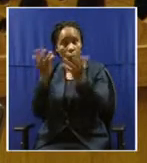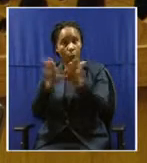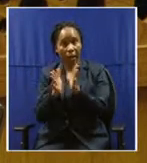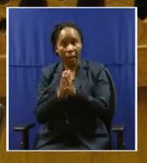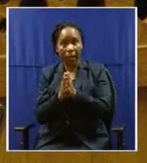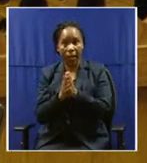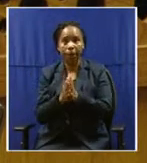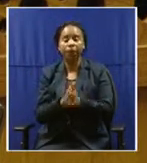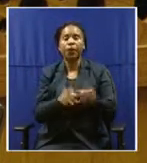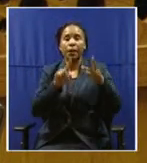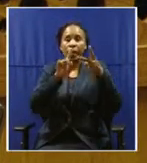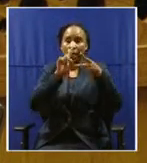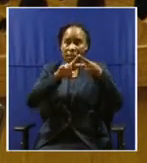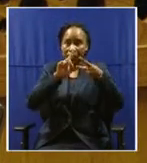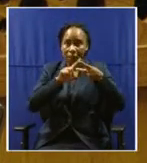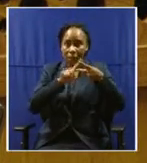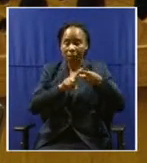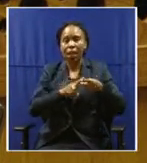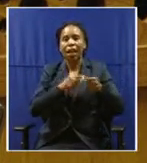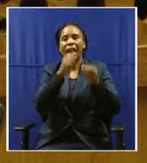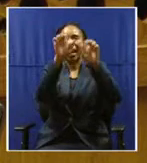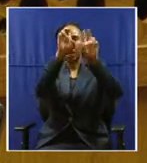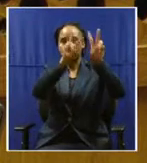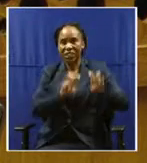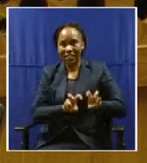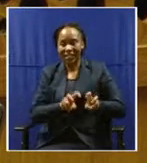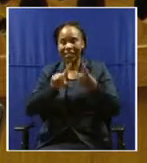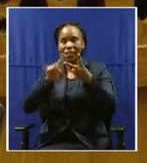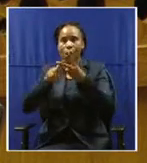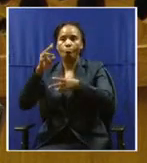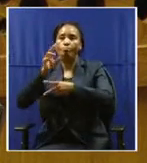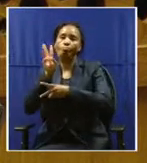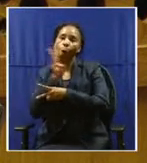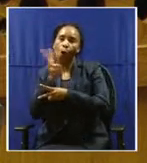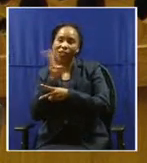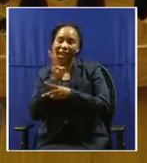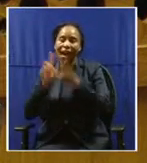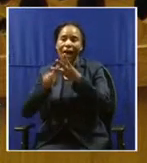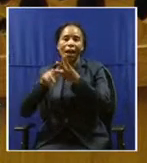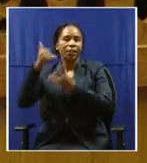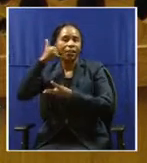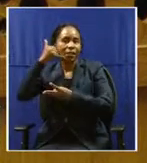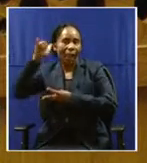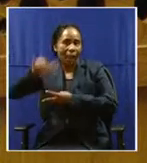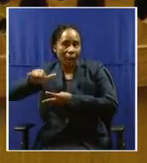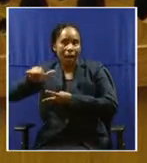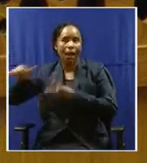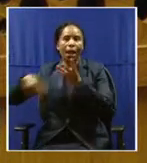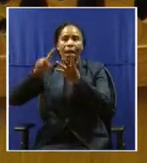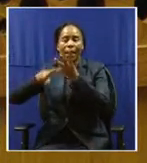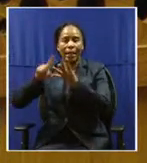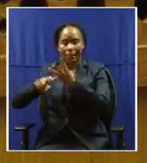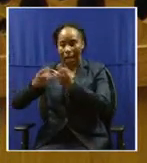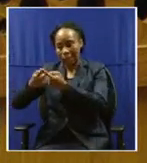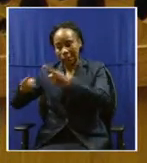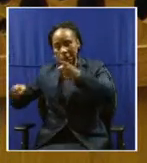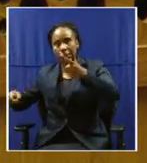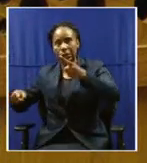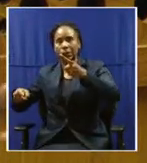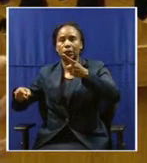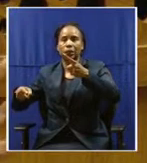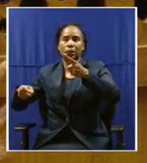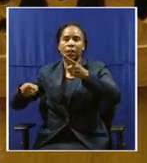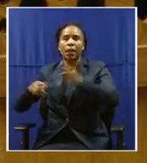the electricity, water, telecommunications, and transport sectors, as well as reforms to